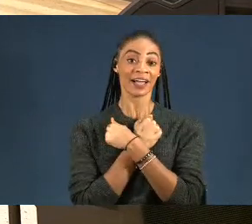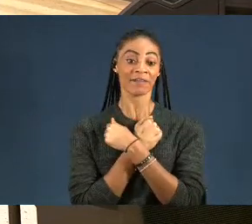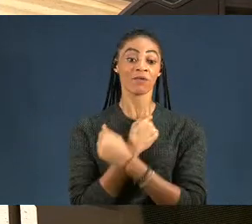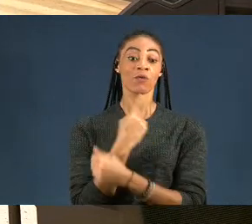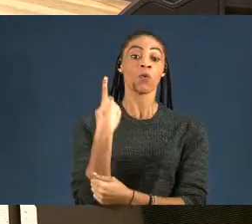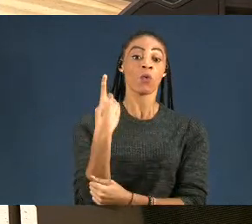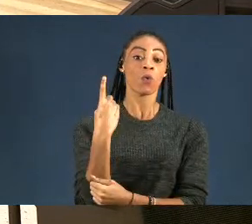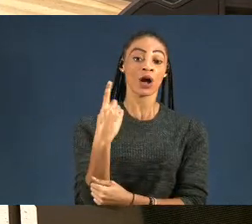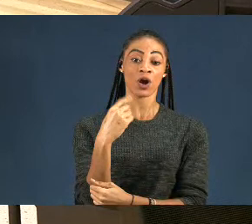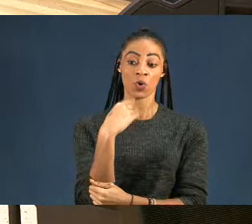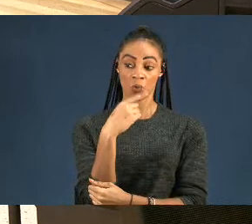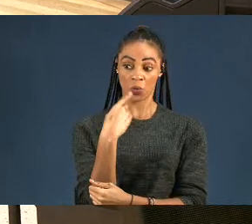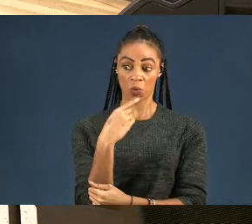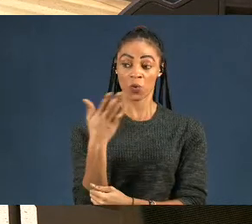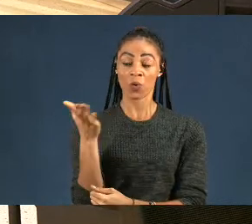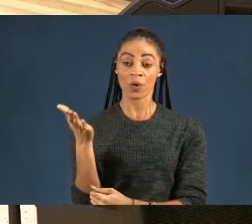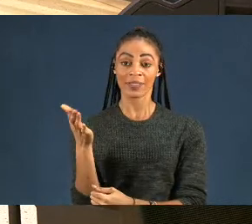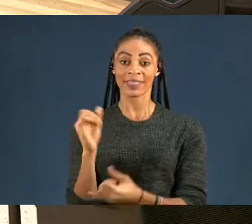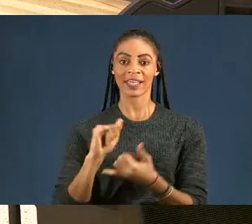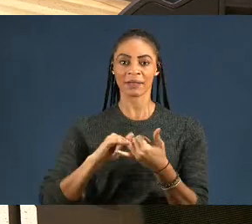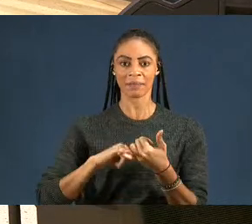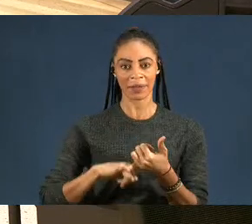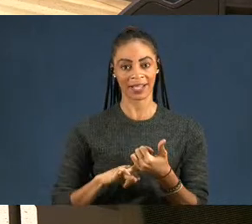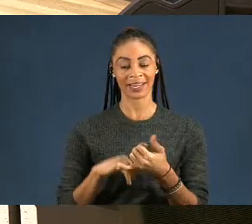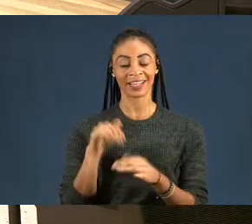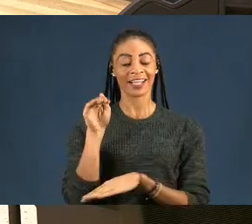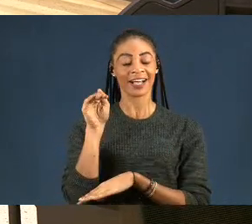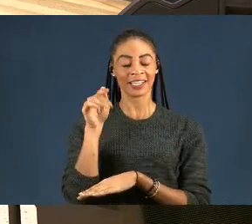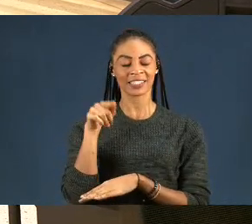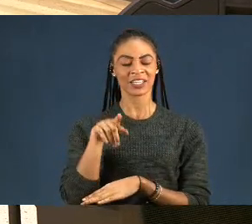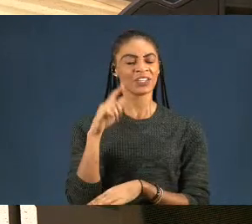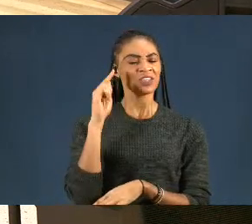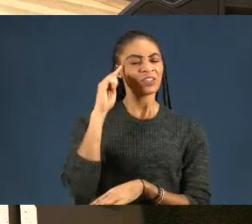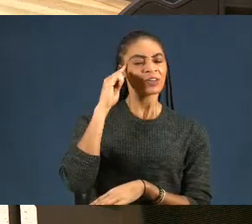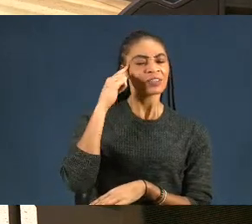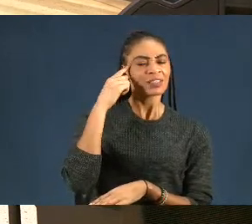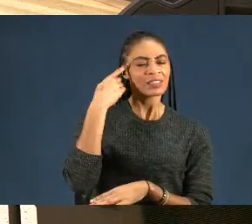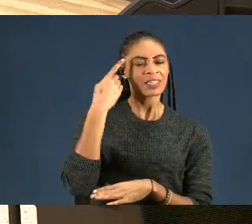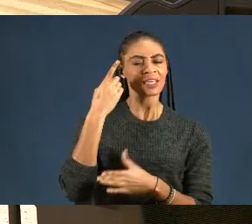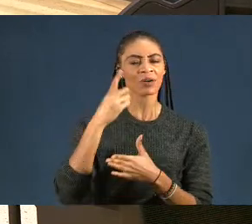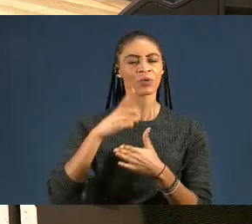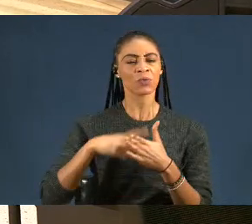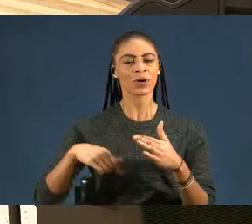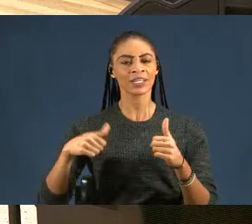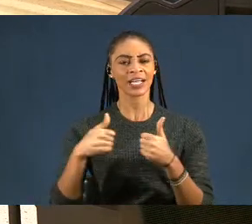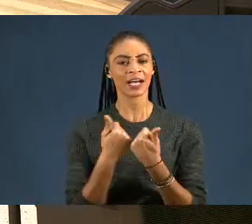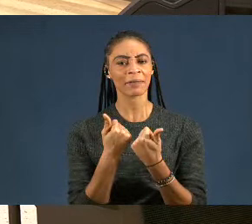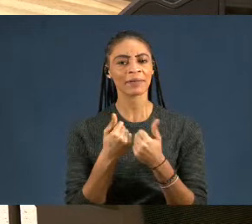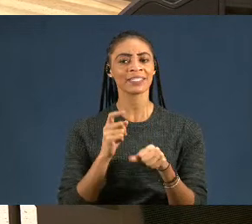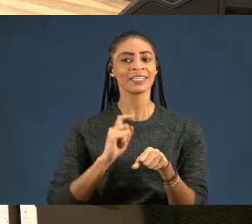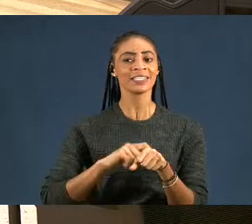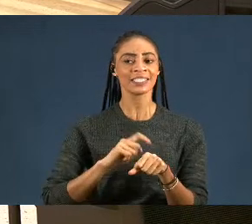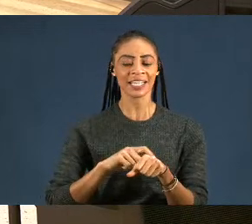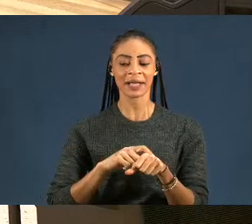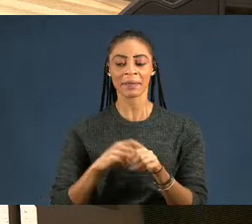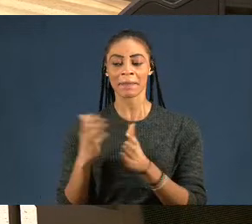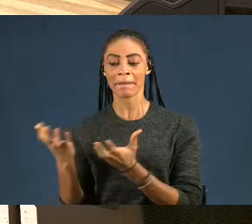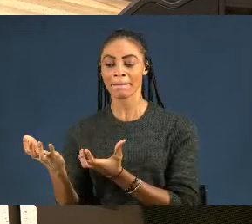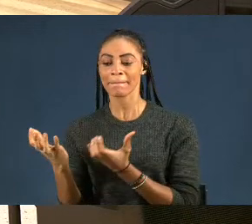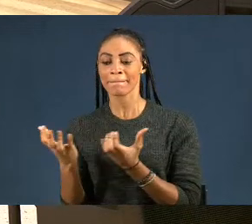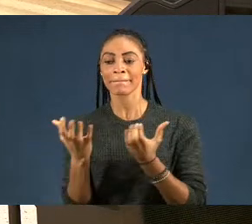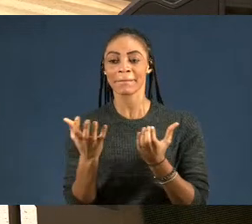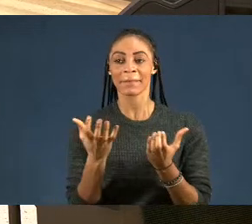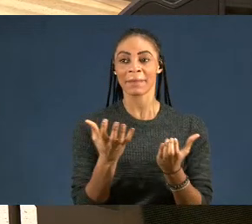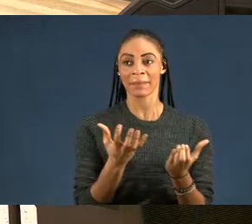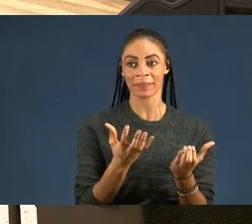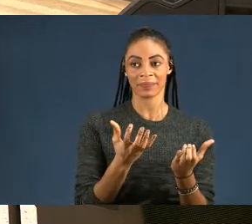know, what do you think happens when somebody is brought a wife to their home? They just love her. They